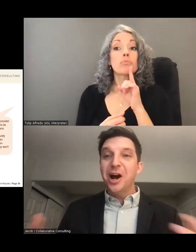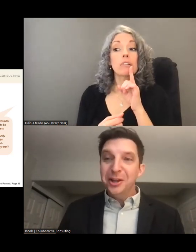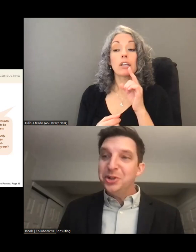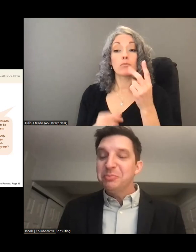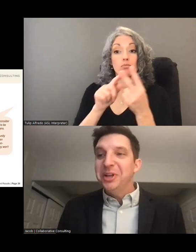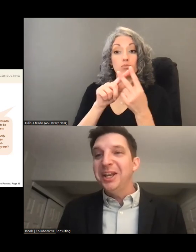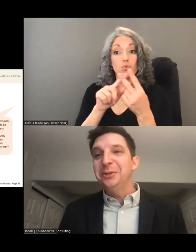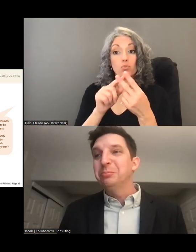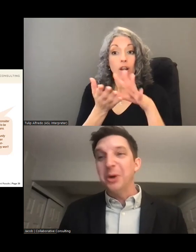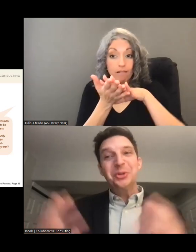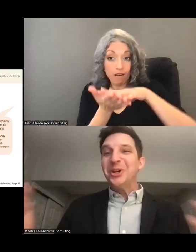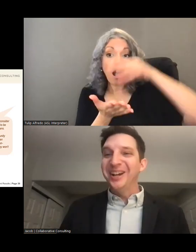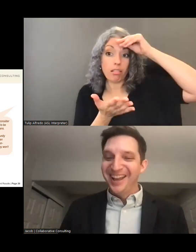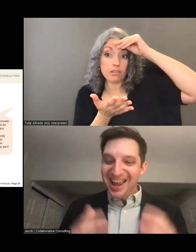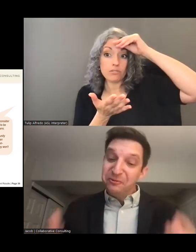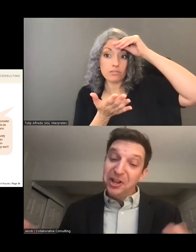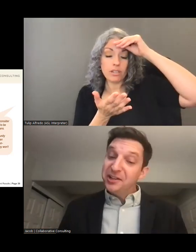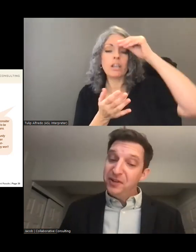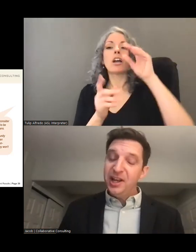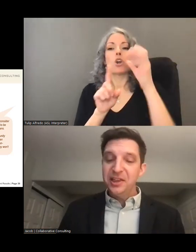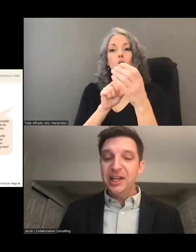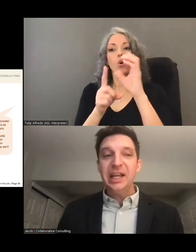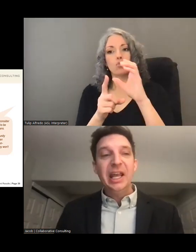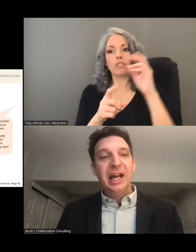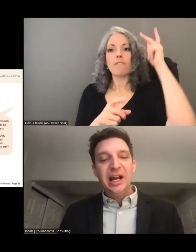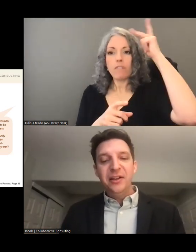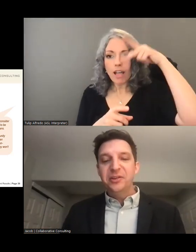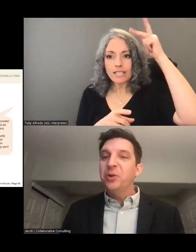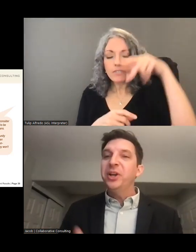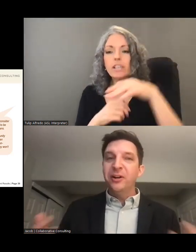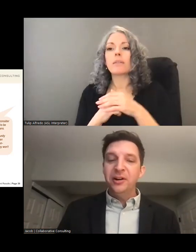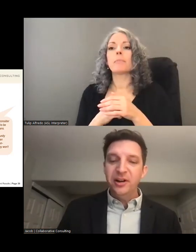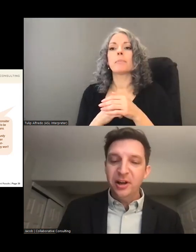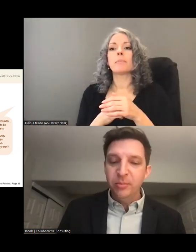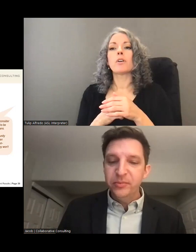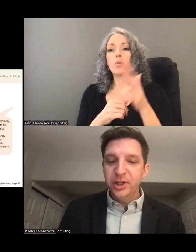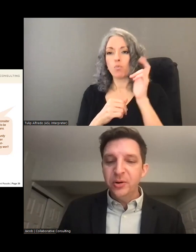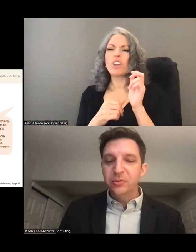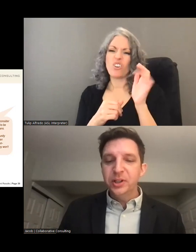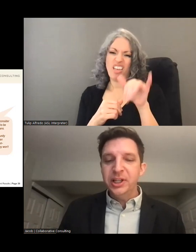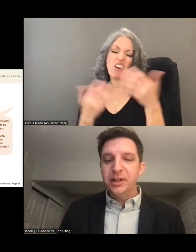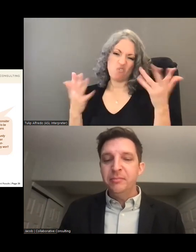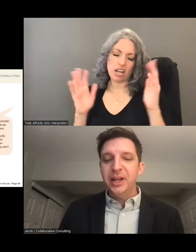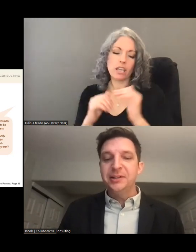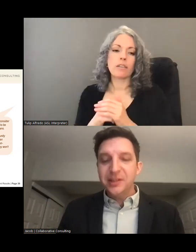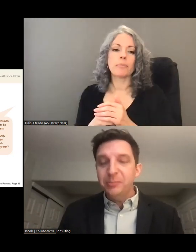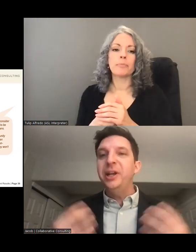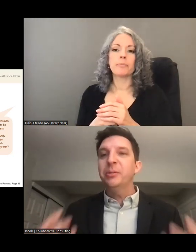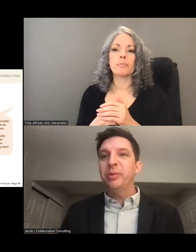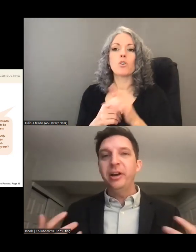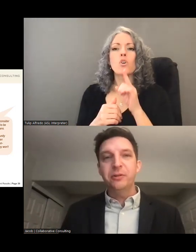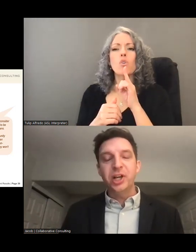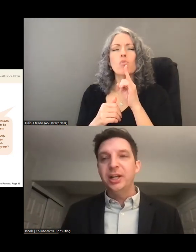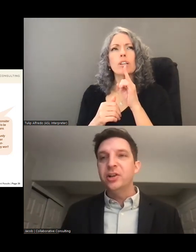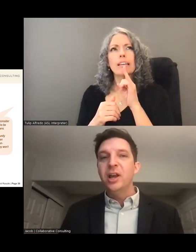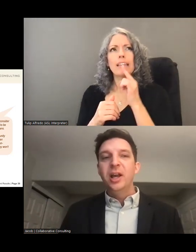of knowledge and culture and philosophy, I think, is what we heard. Really anticipating